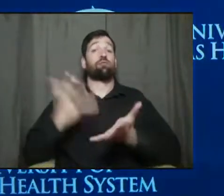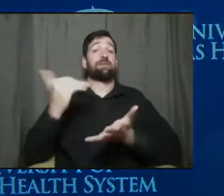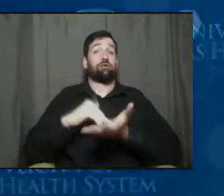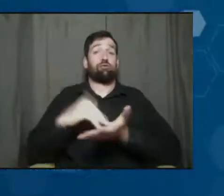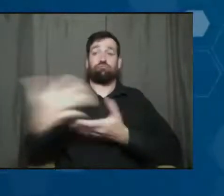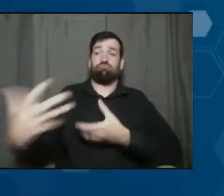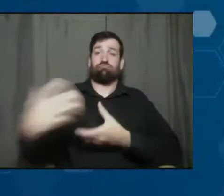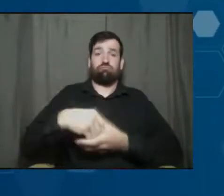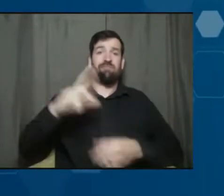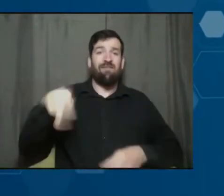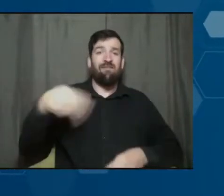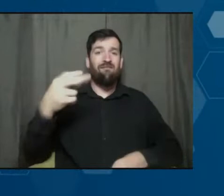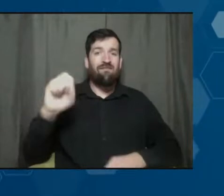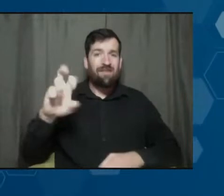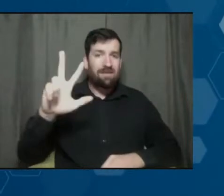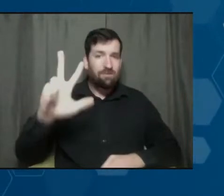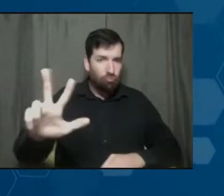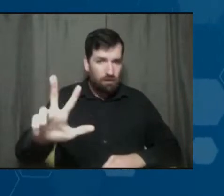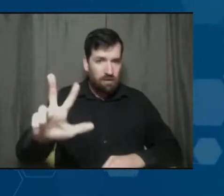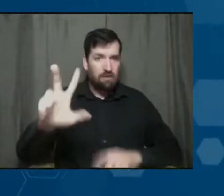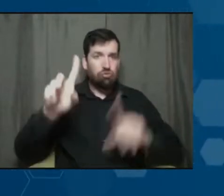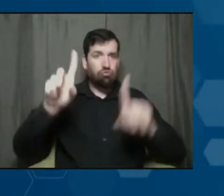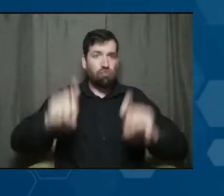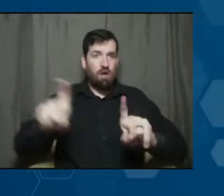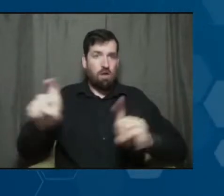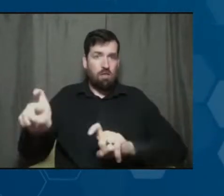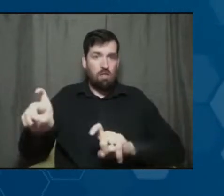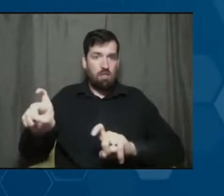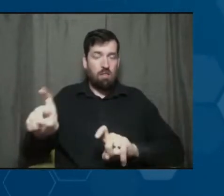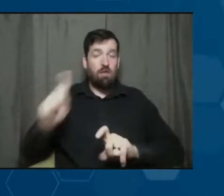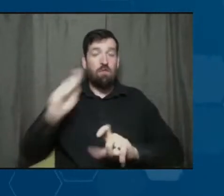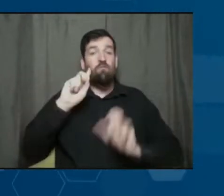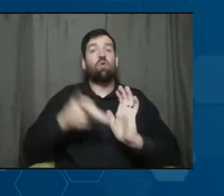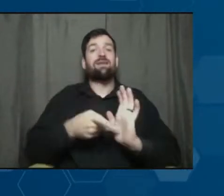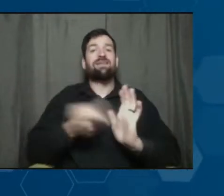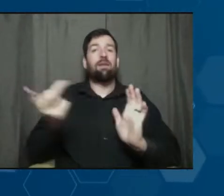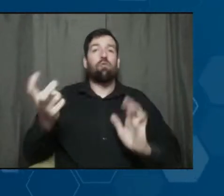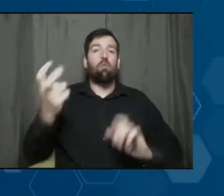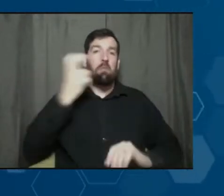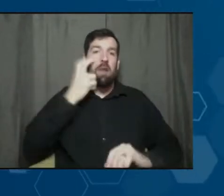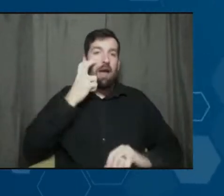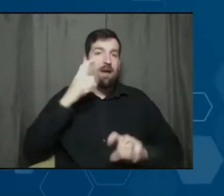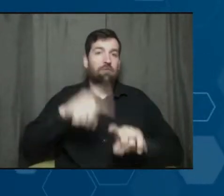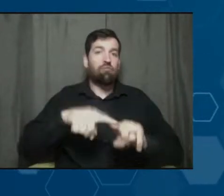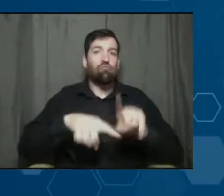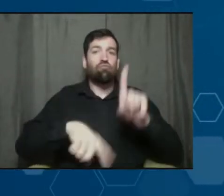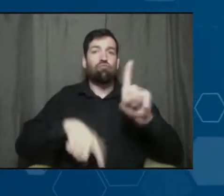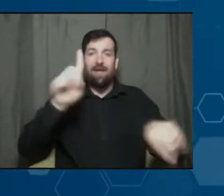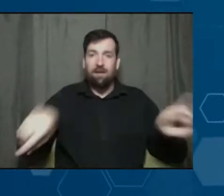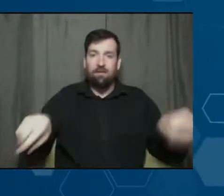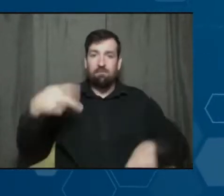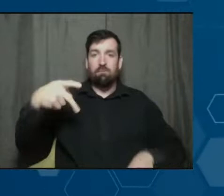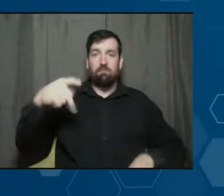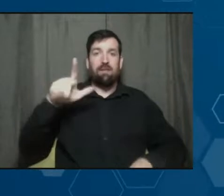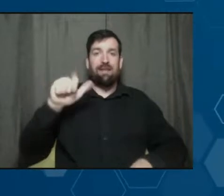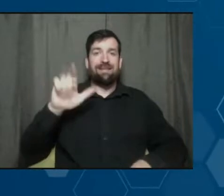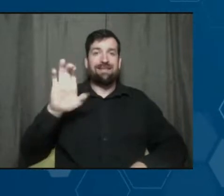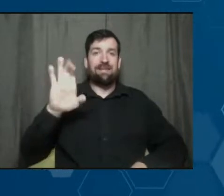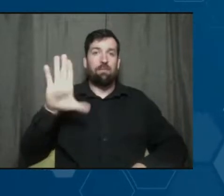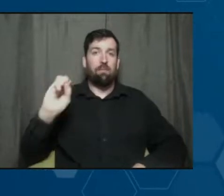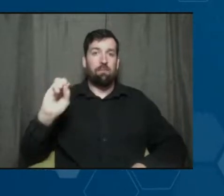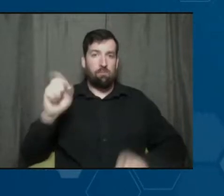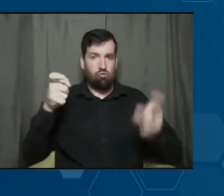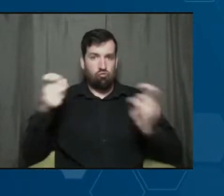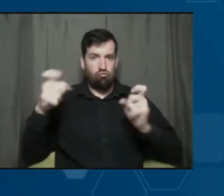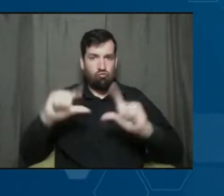clinical trials for Trikafta as part of a double-blinded, randomized, placebo-controlled group. Now, what that means